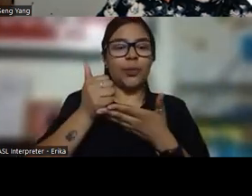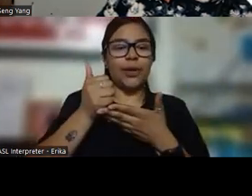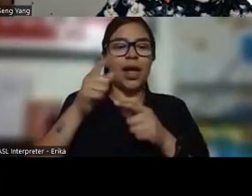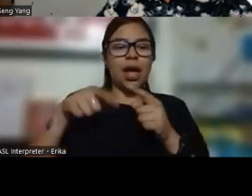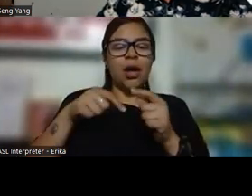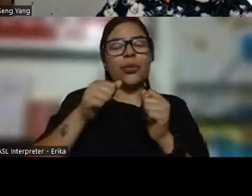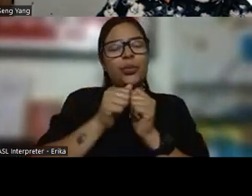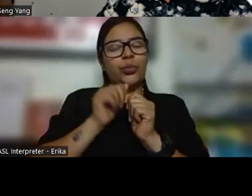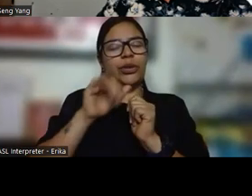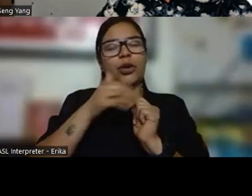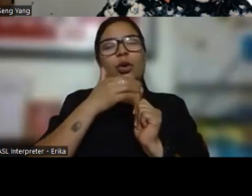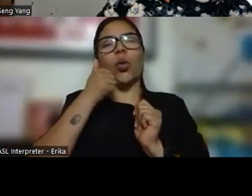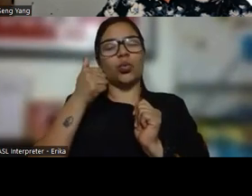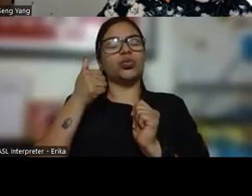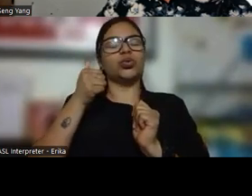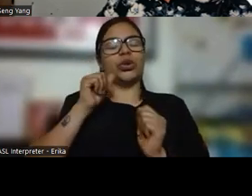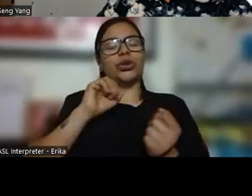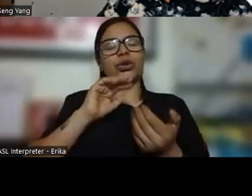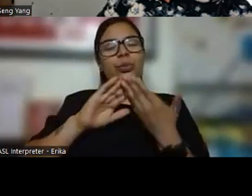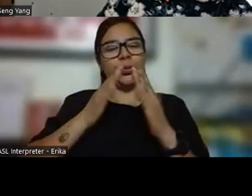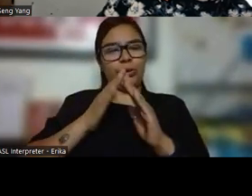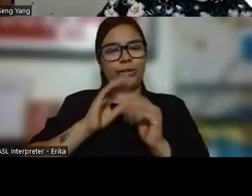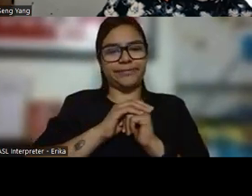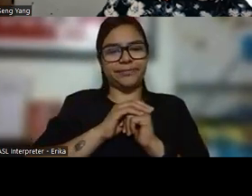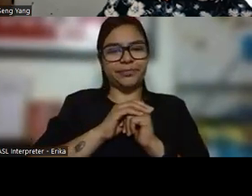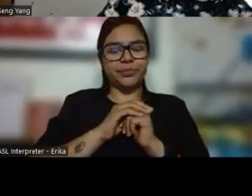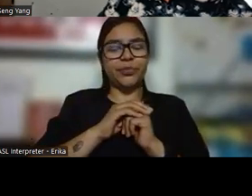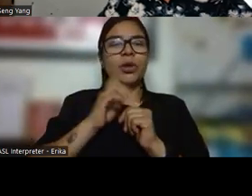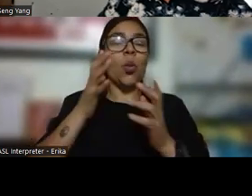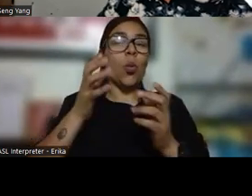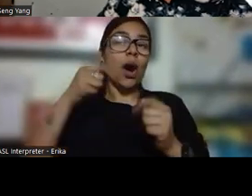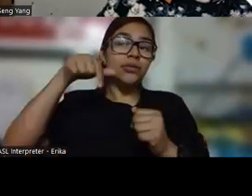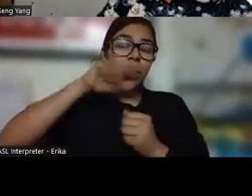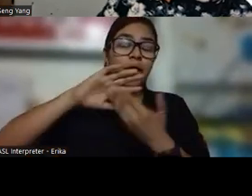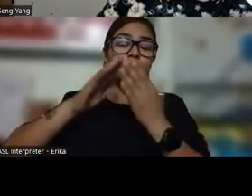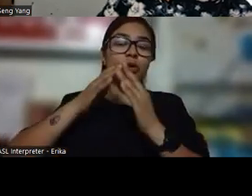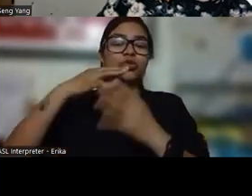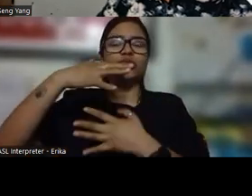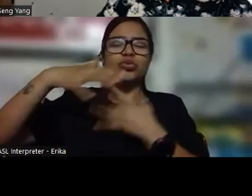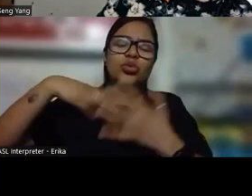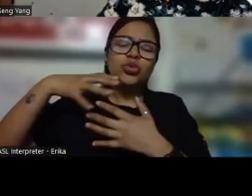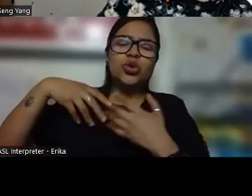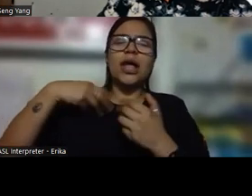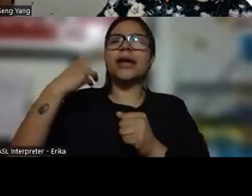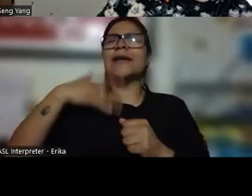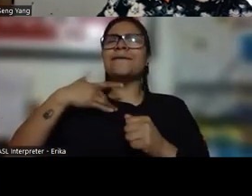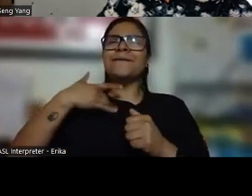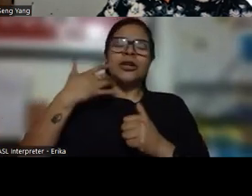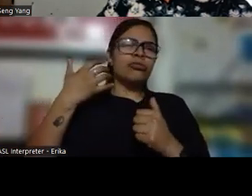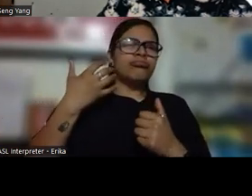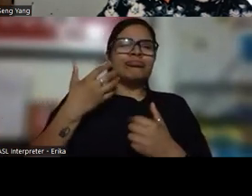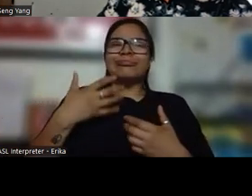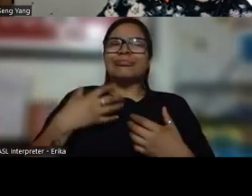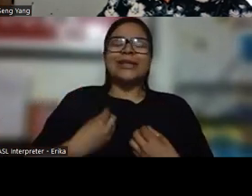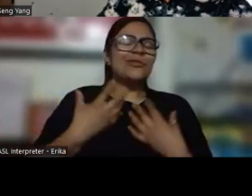elder, strengthening the community's social engagement in the Hmong community, to improve both psychological